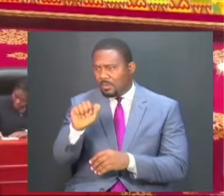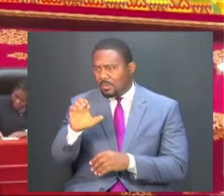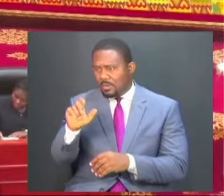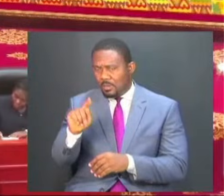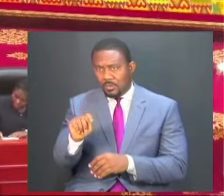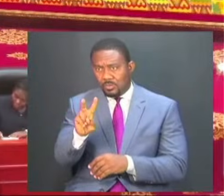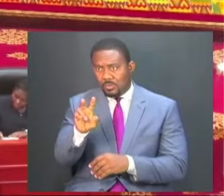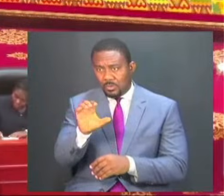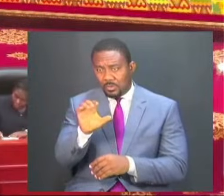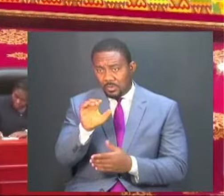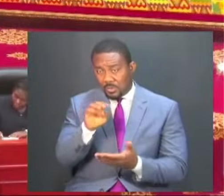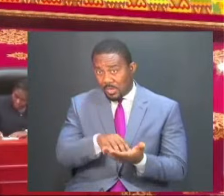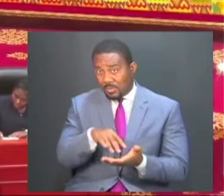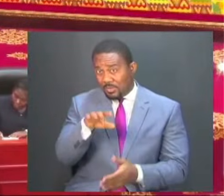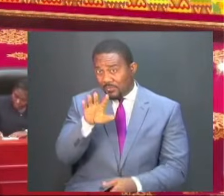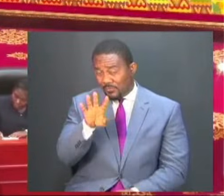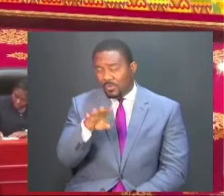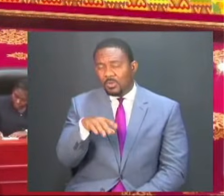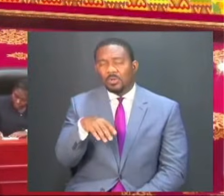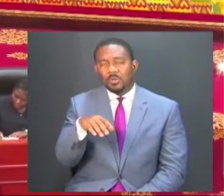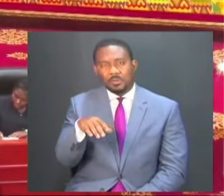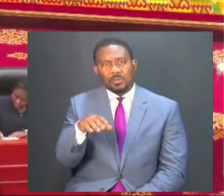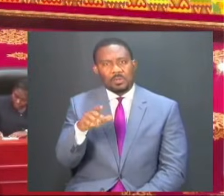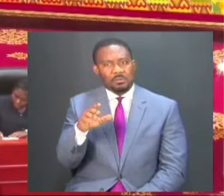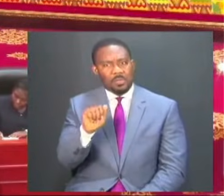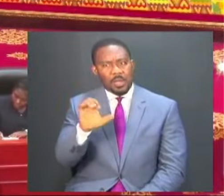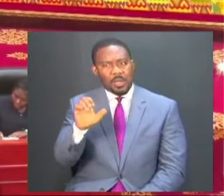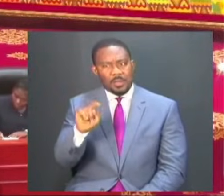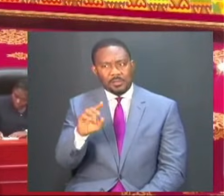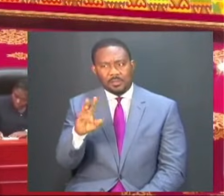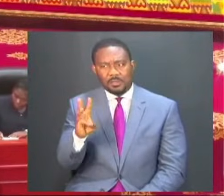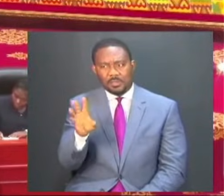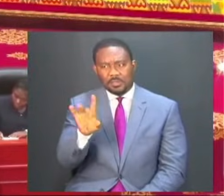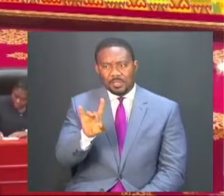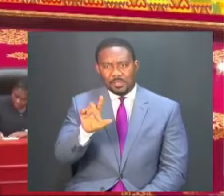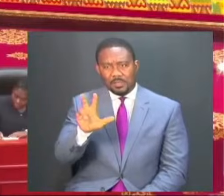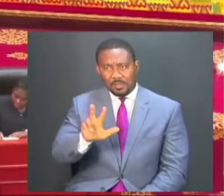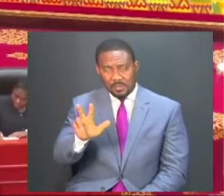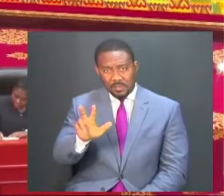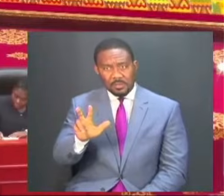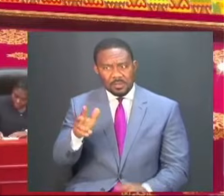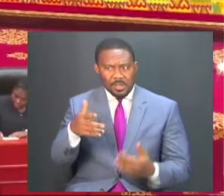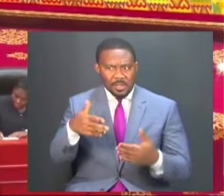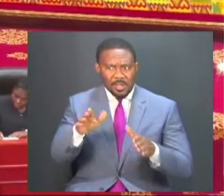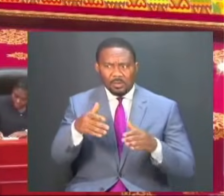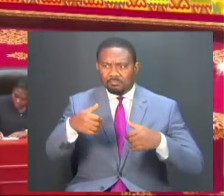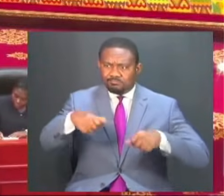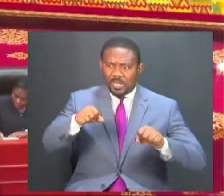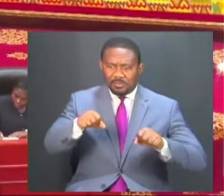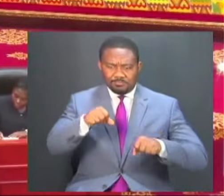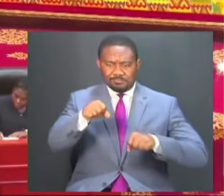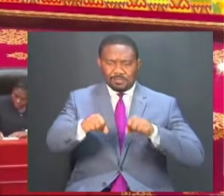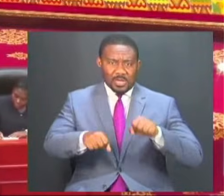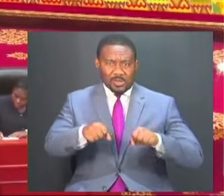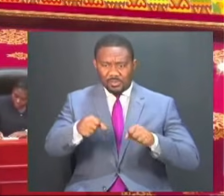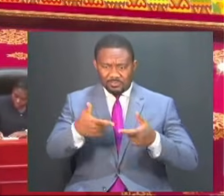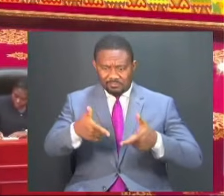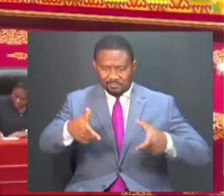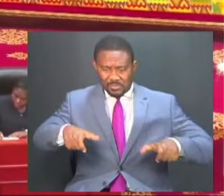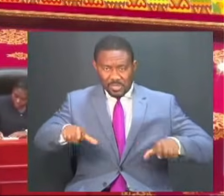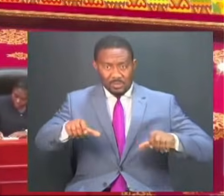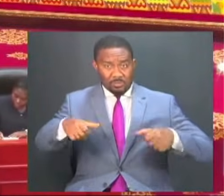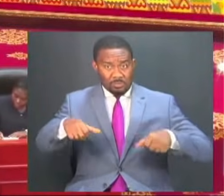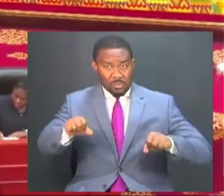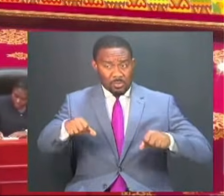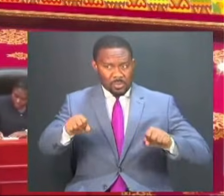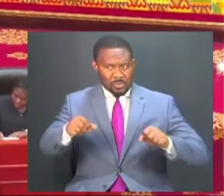Act 683, to provide for the use of motorcycles tricycles, and quadricycles for